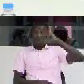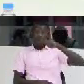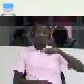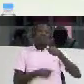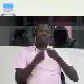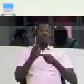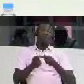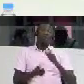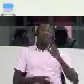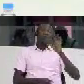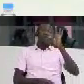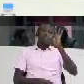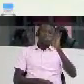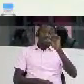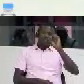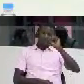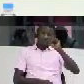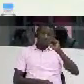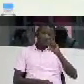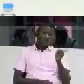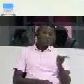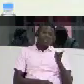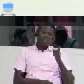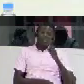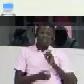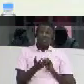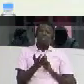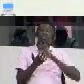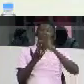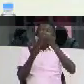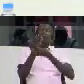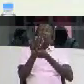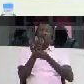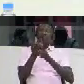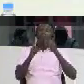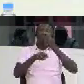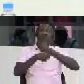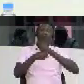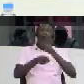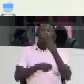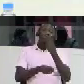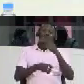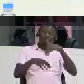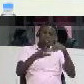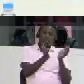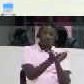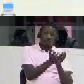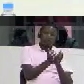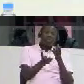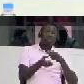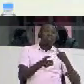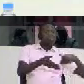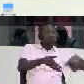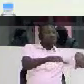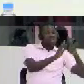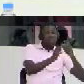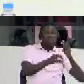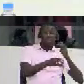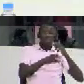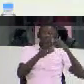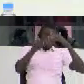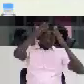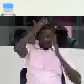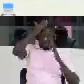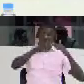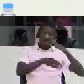dem ñu transfert ñu dañuy transfert ñu def ko ñaari groupe benn transfert bi génn ñi dem army man ma fall on the